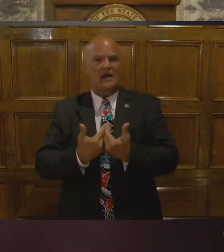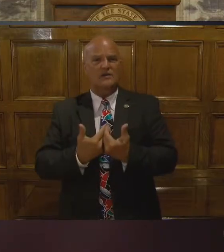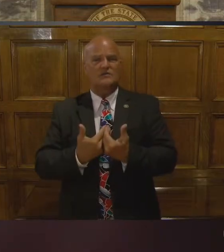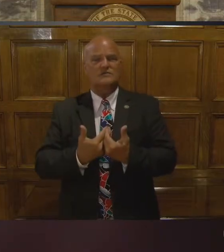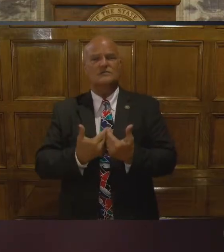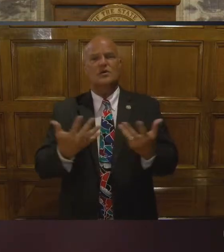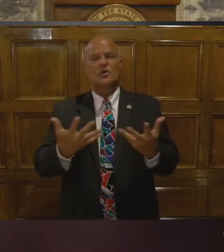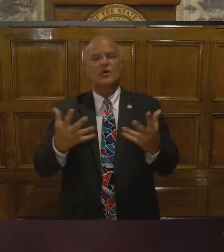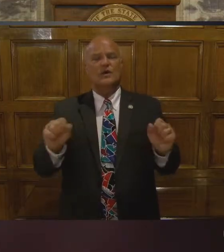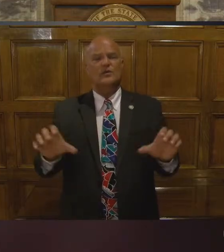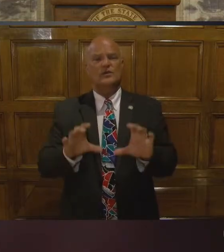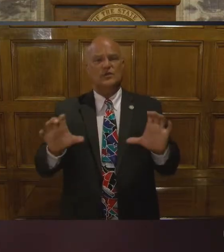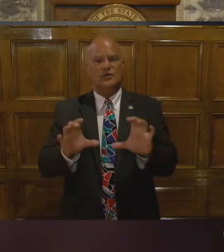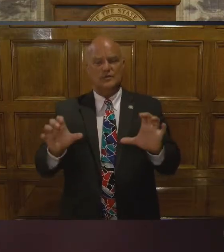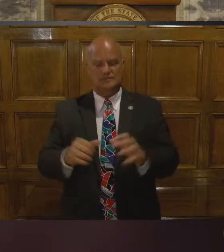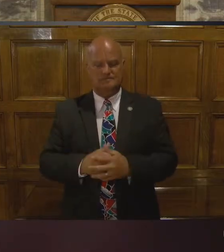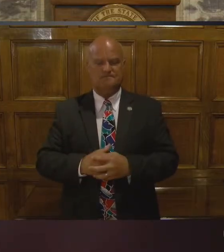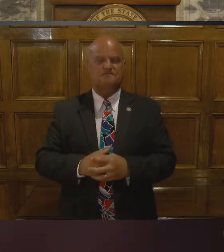major dips.